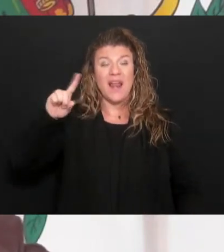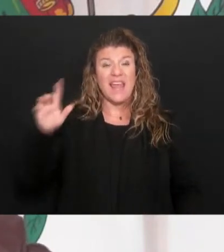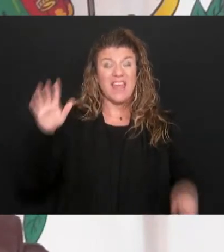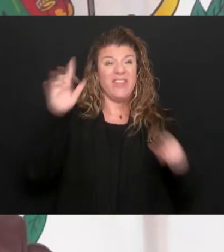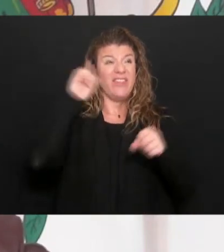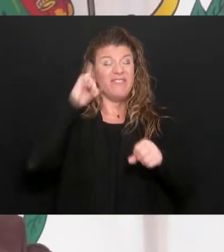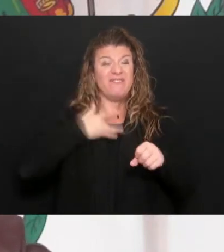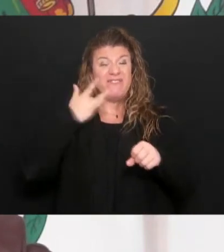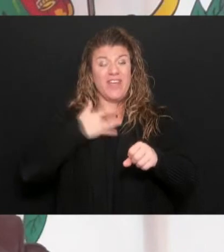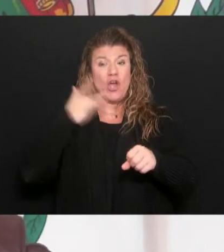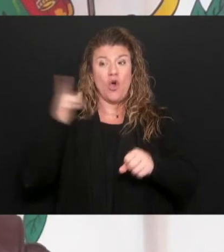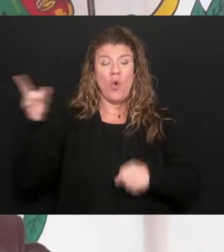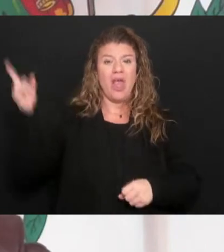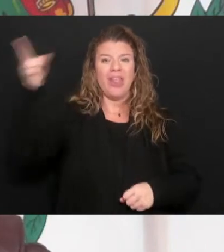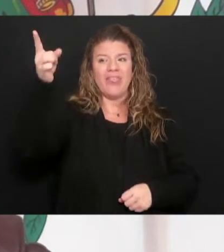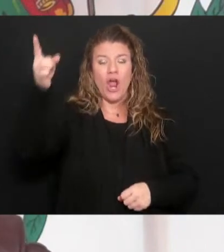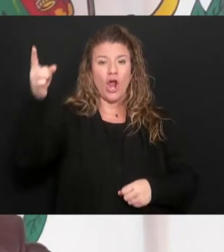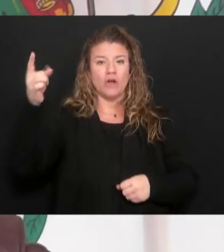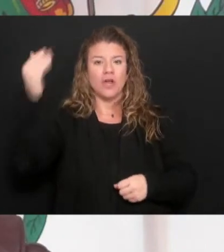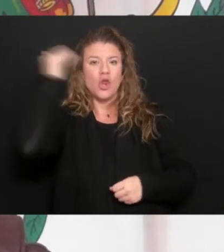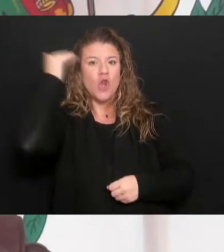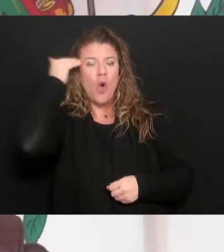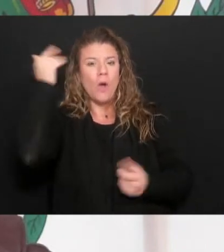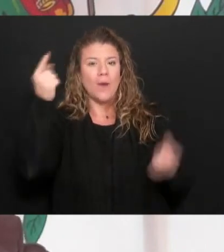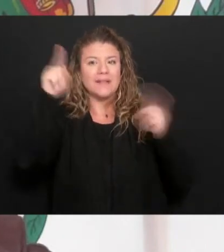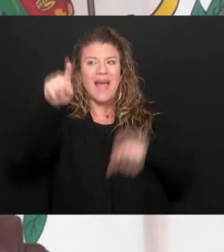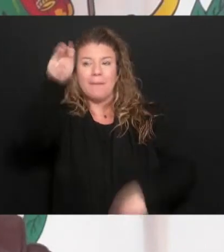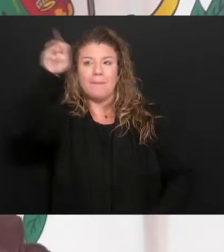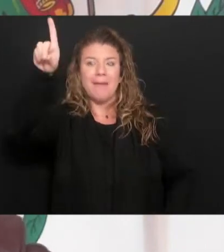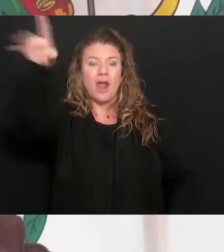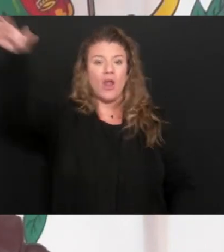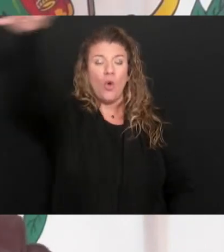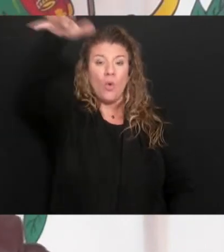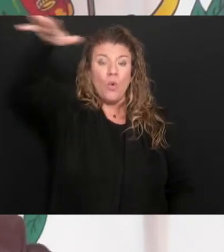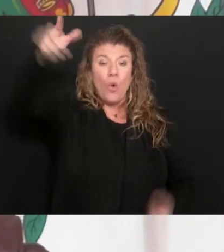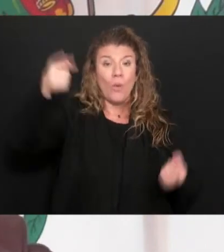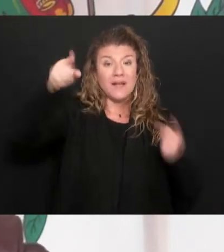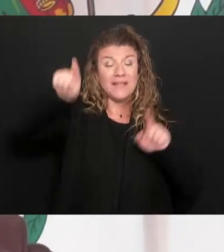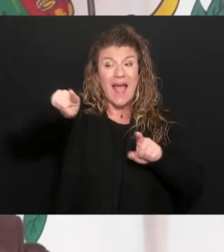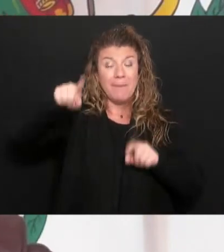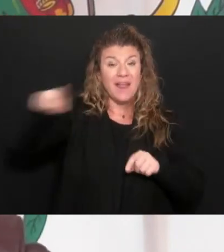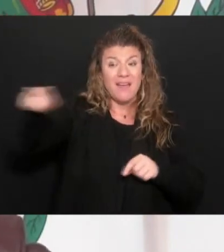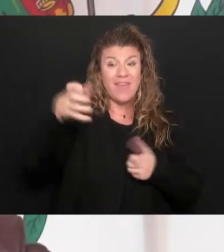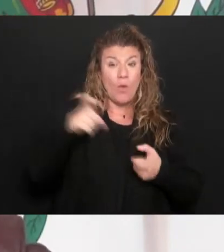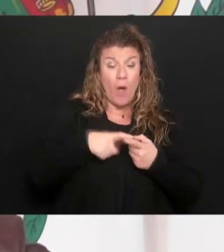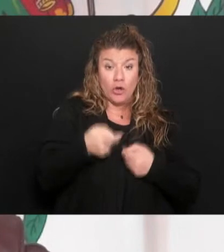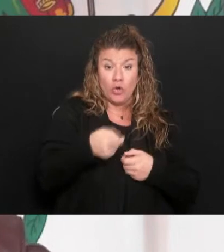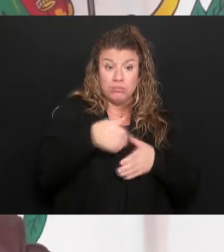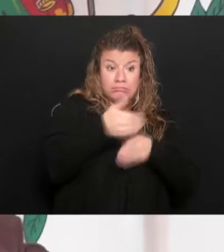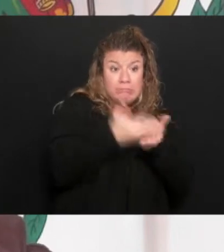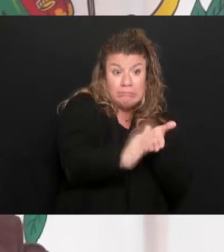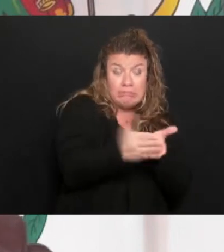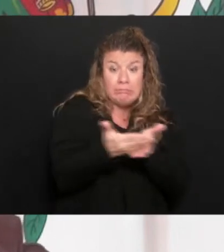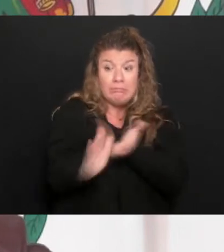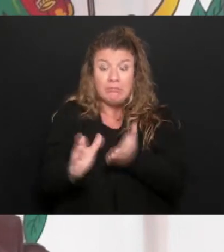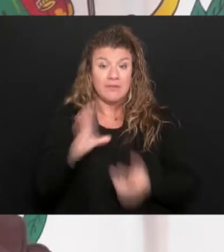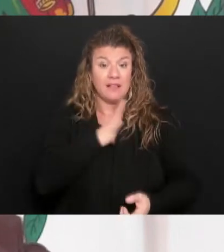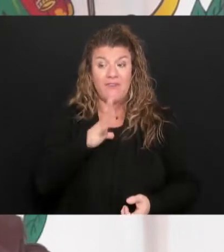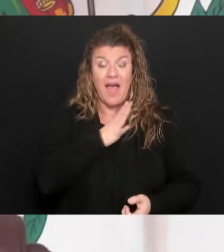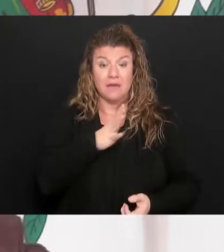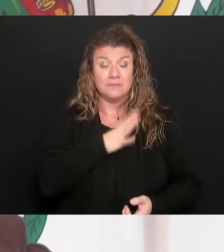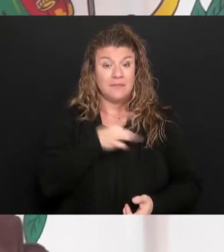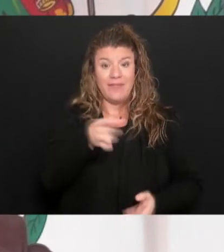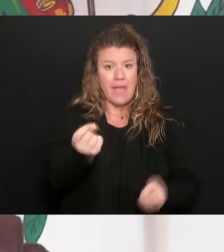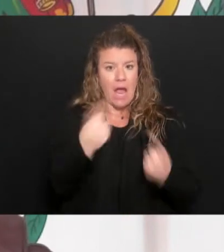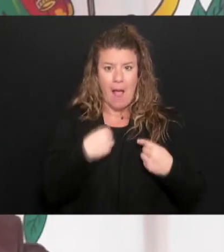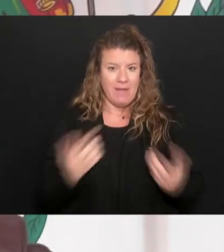with the way Maryland folks are really thinking and everything? And if they would want to get rid of them, well, they've got a great place